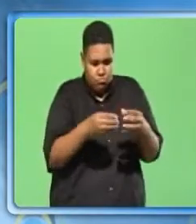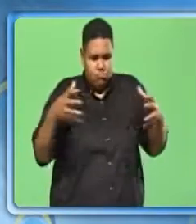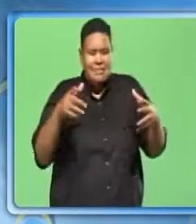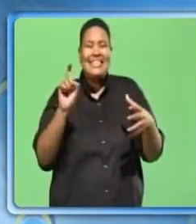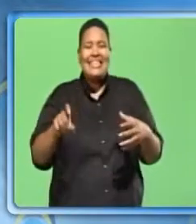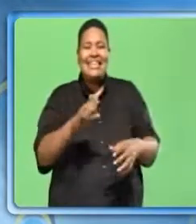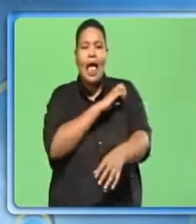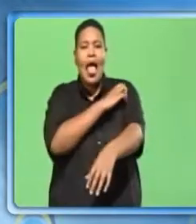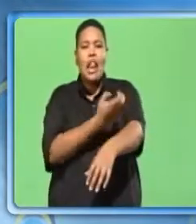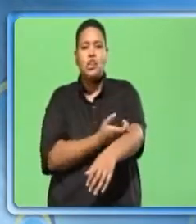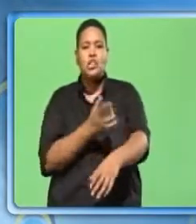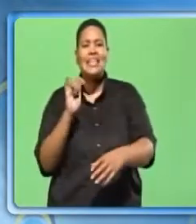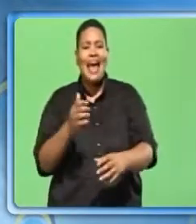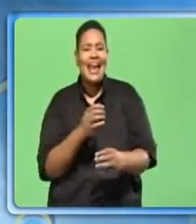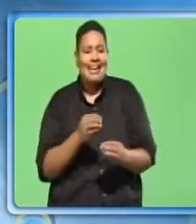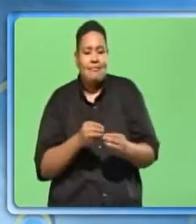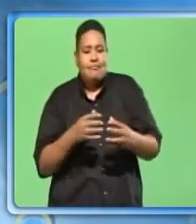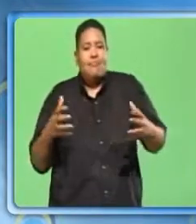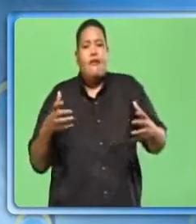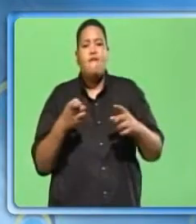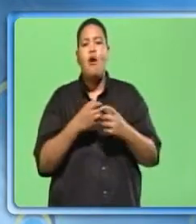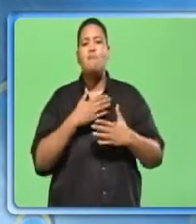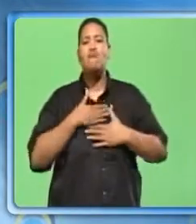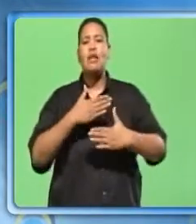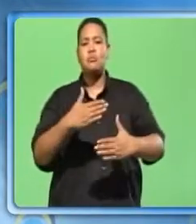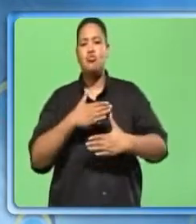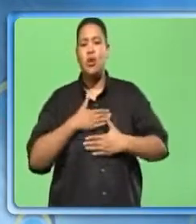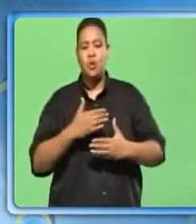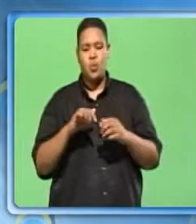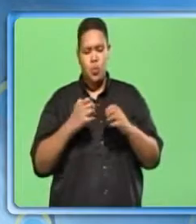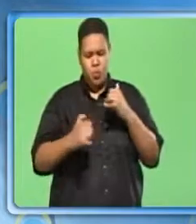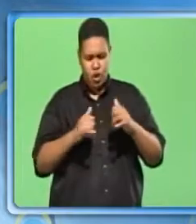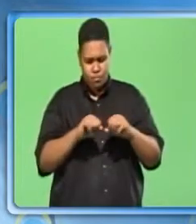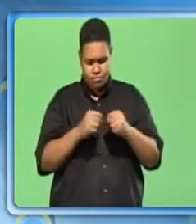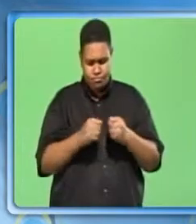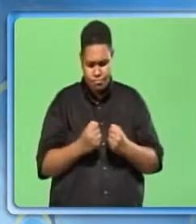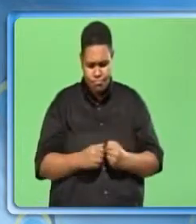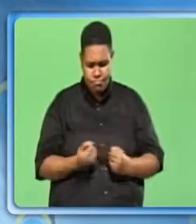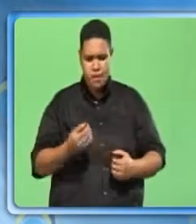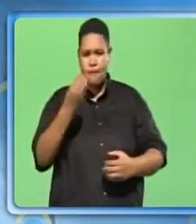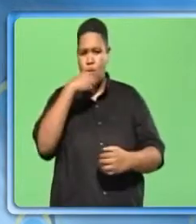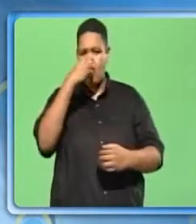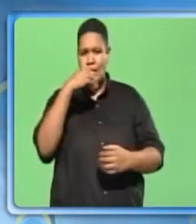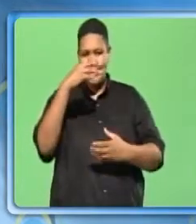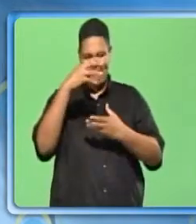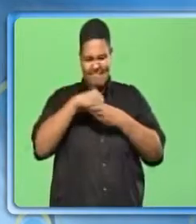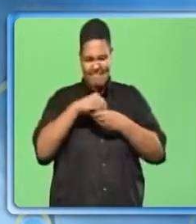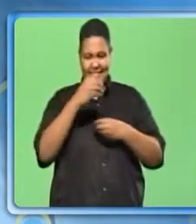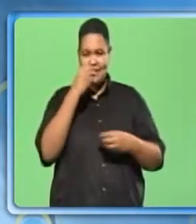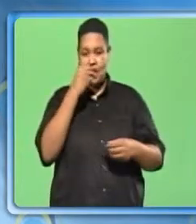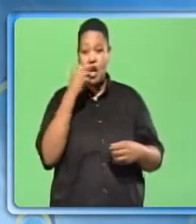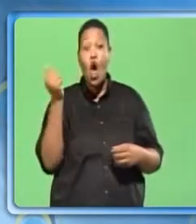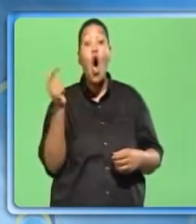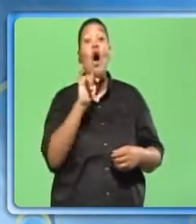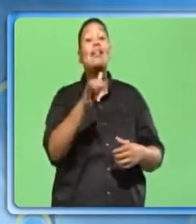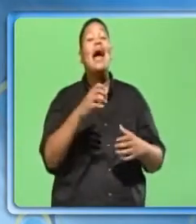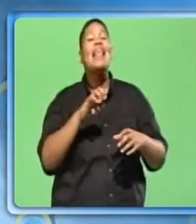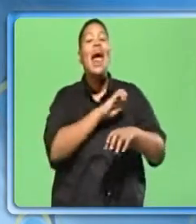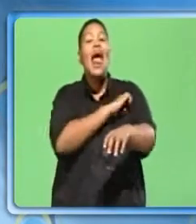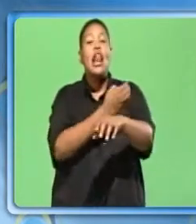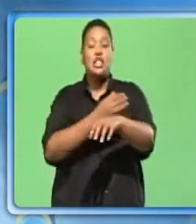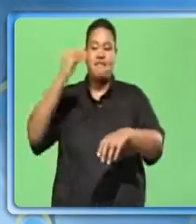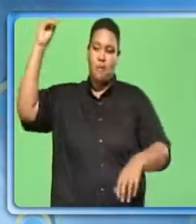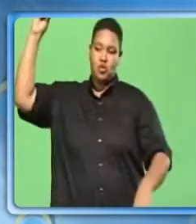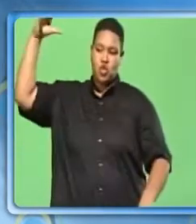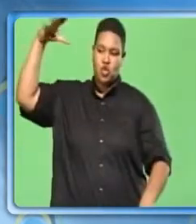get this energy by the process of respiration, which breaks down the food they eat. The source of all this energy is